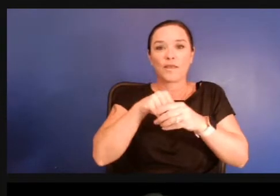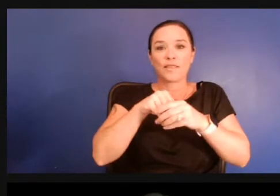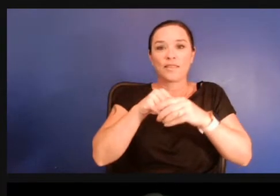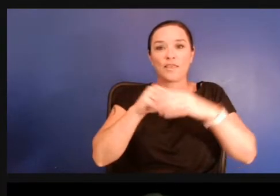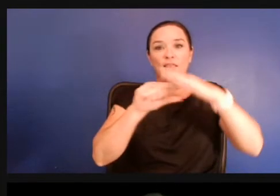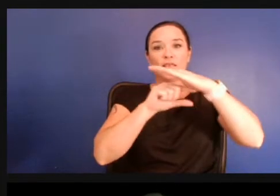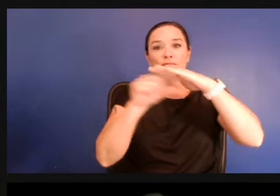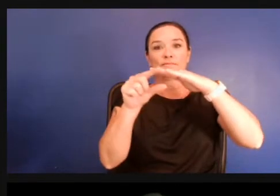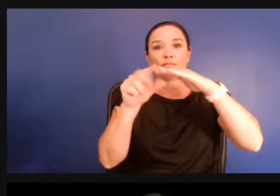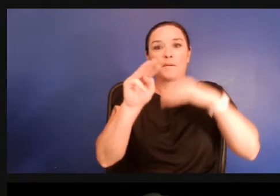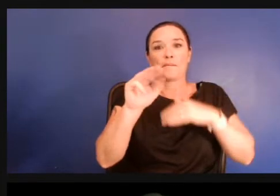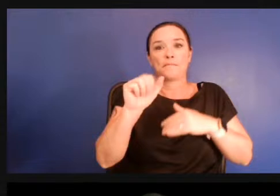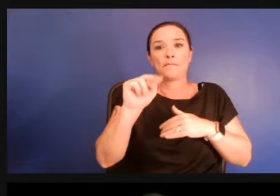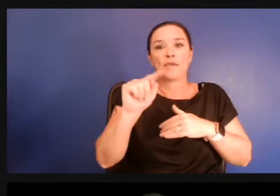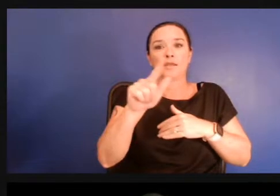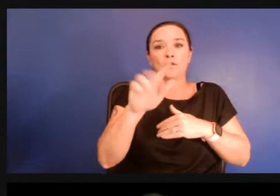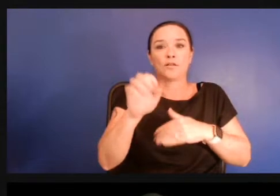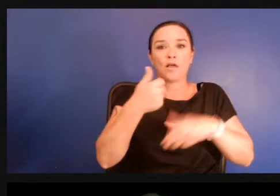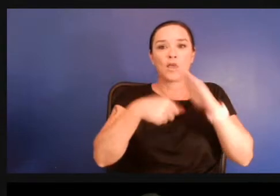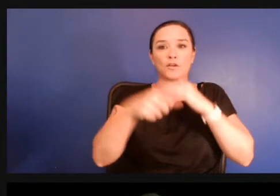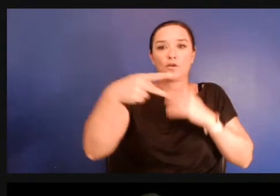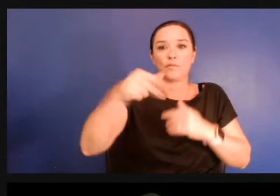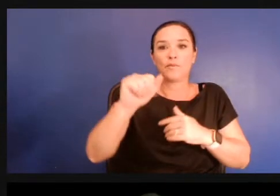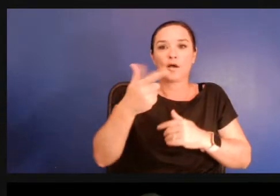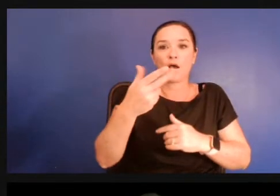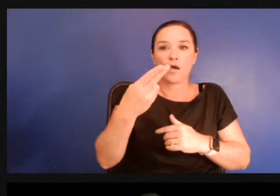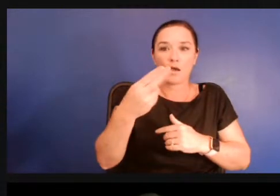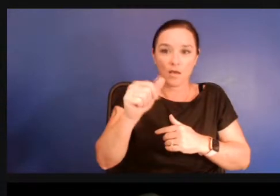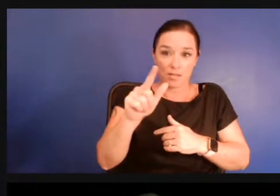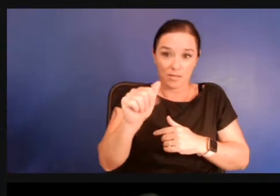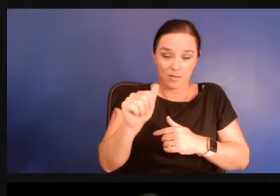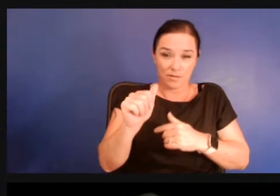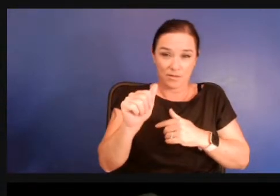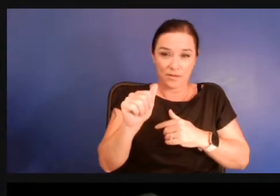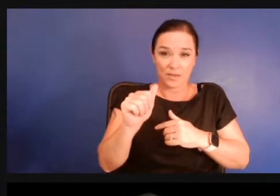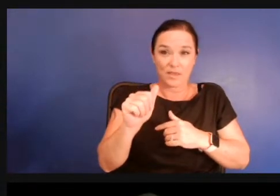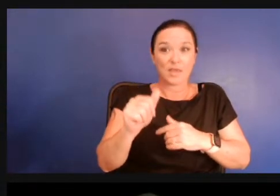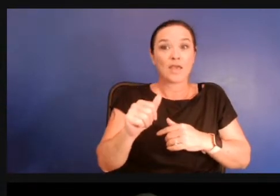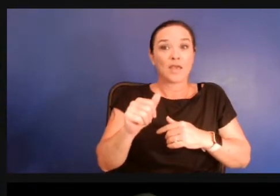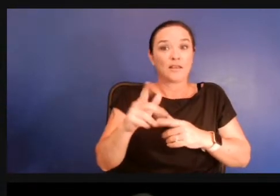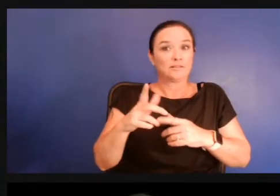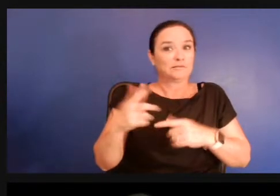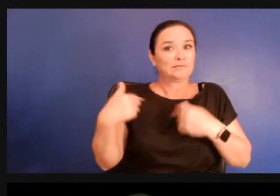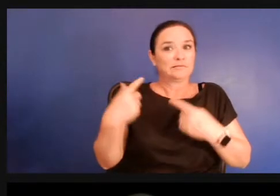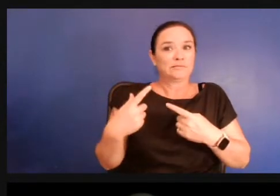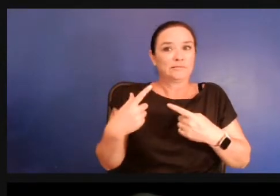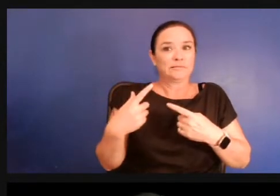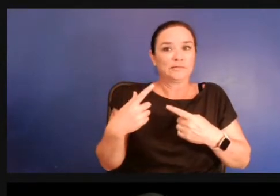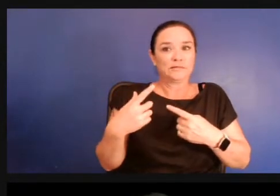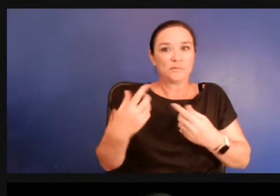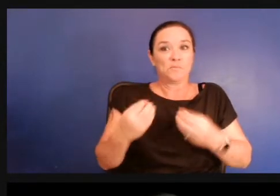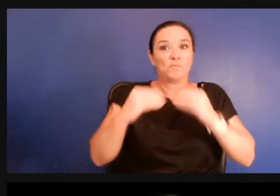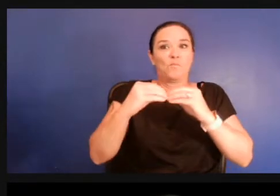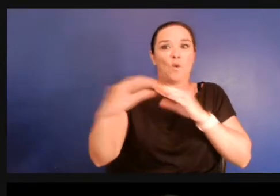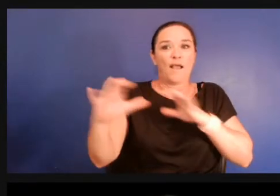Pāhala. They note it's been particularly active since